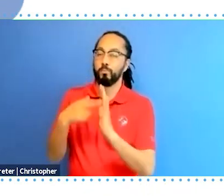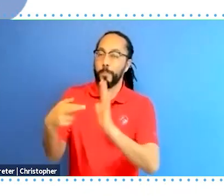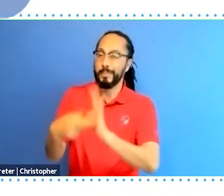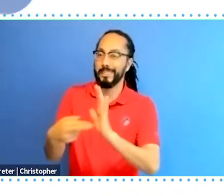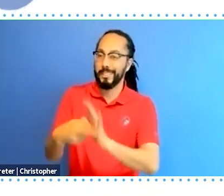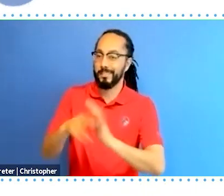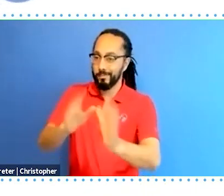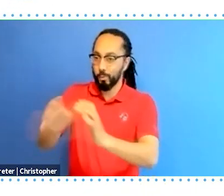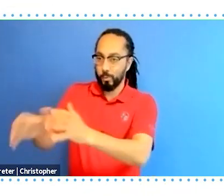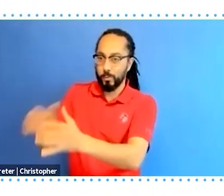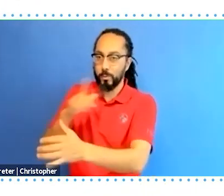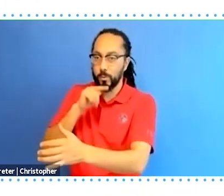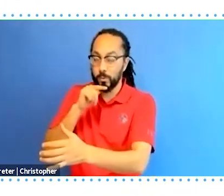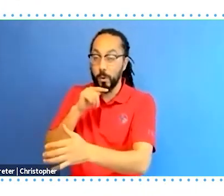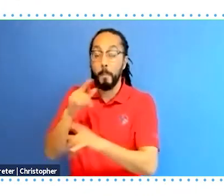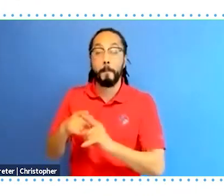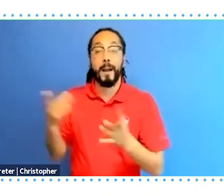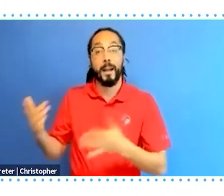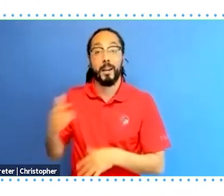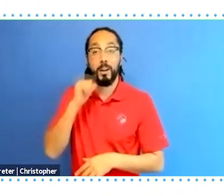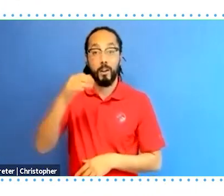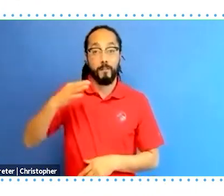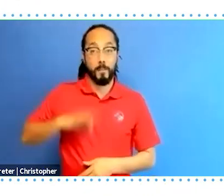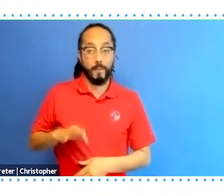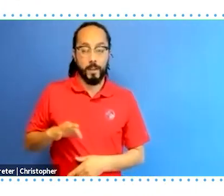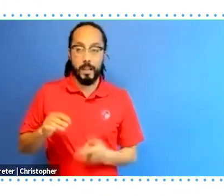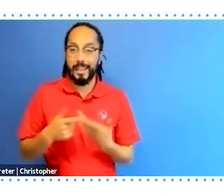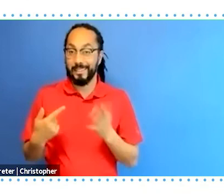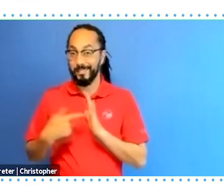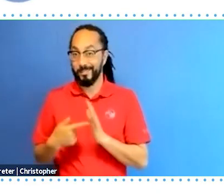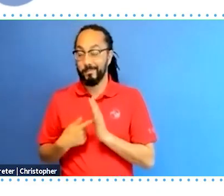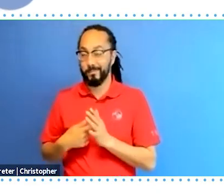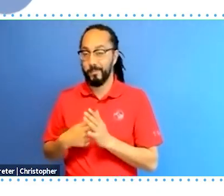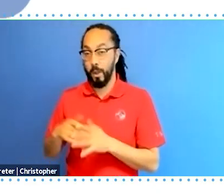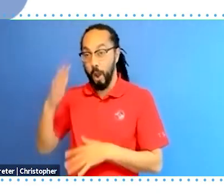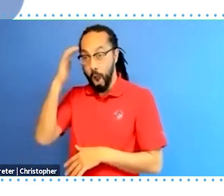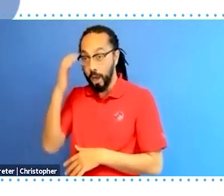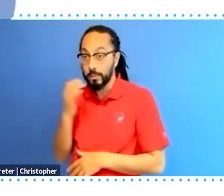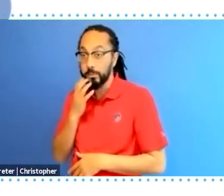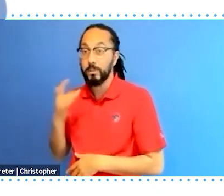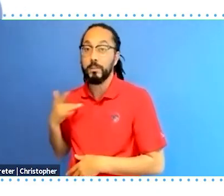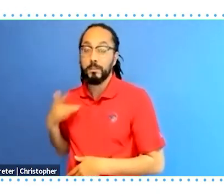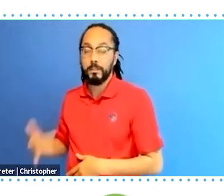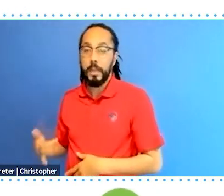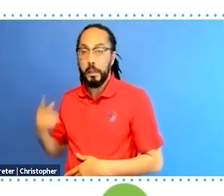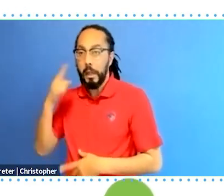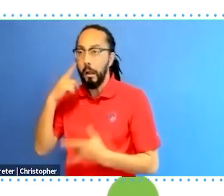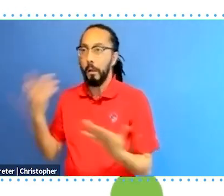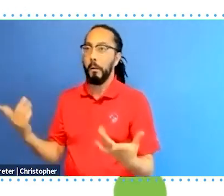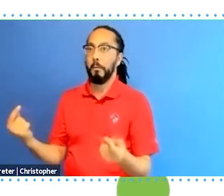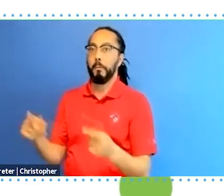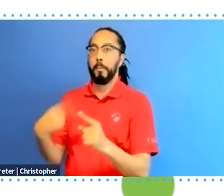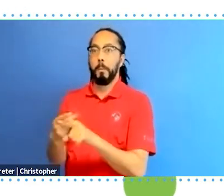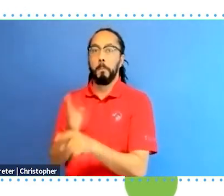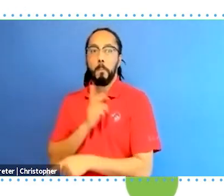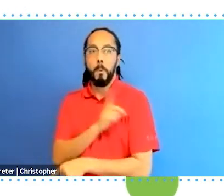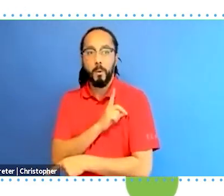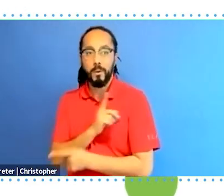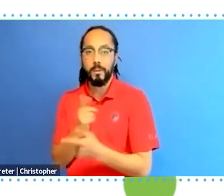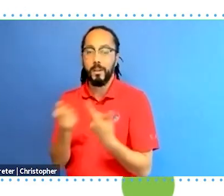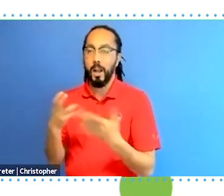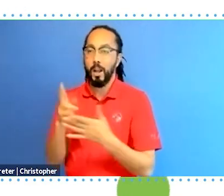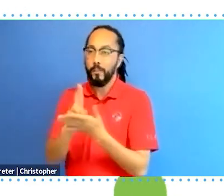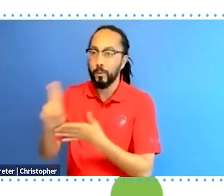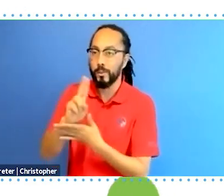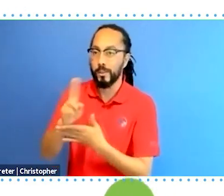in the nonprofit charities? Like, are hospitals getting together and being like, oh, what are we going to do about our boards, and our universities